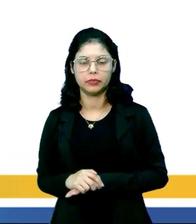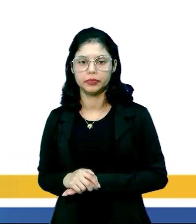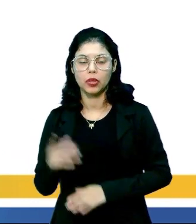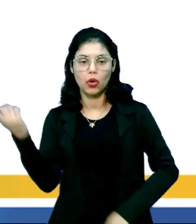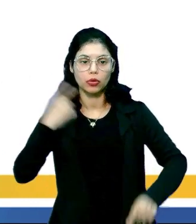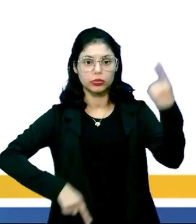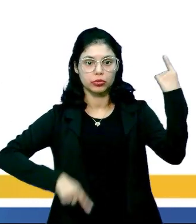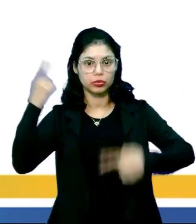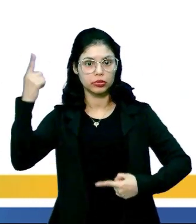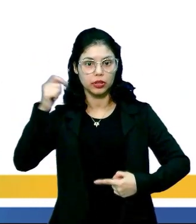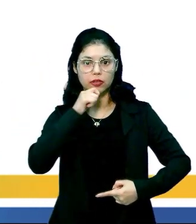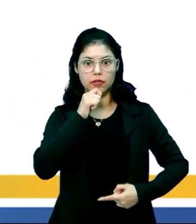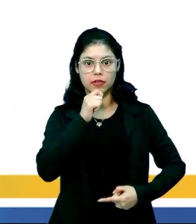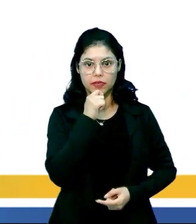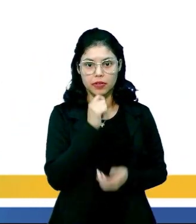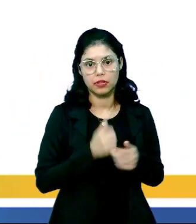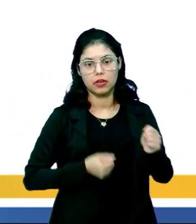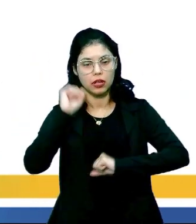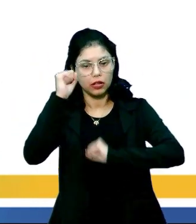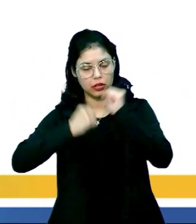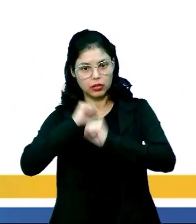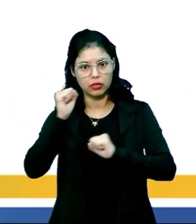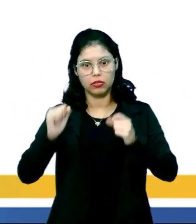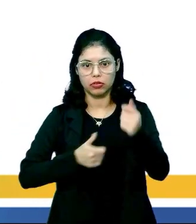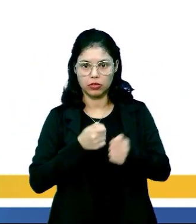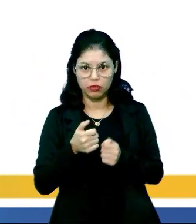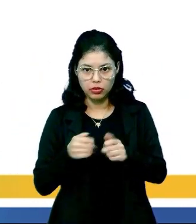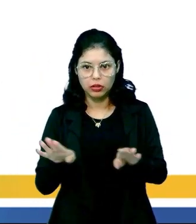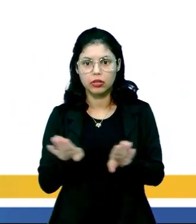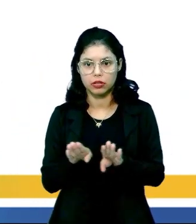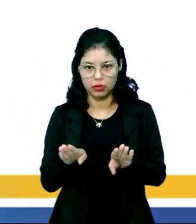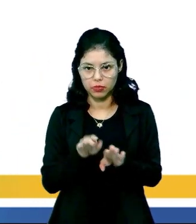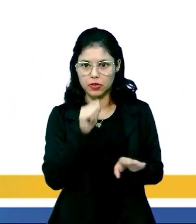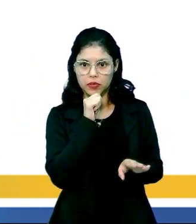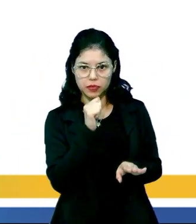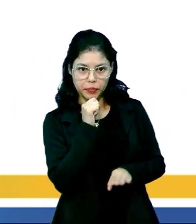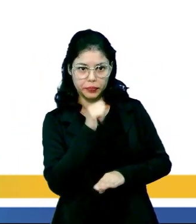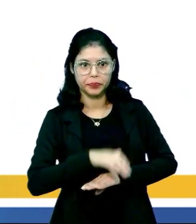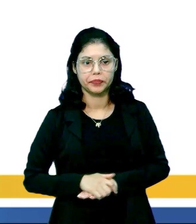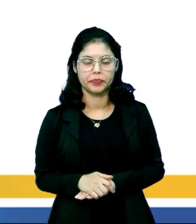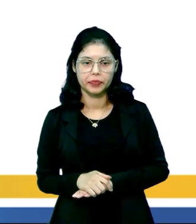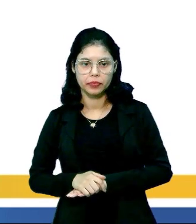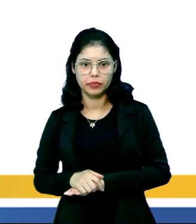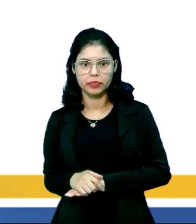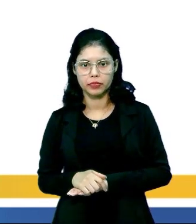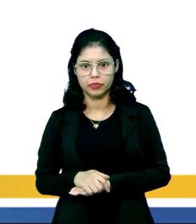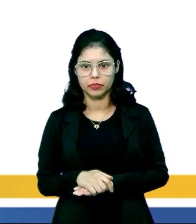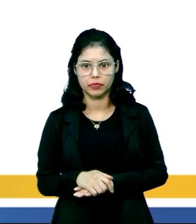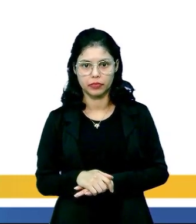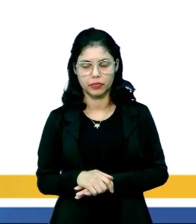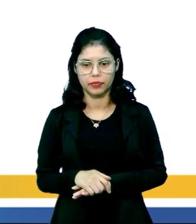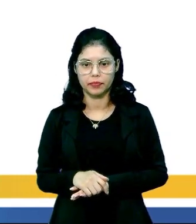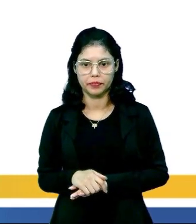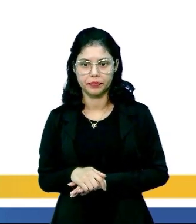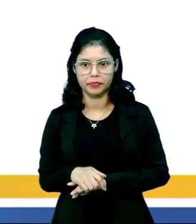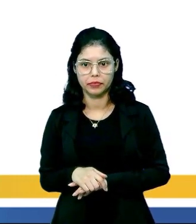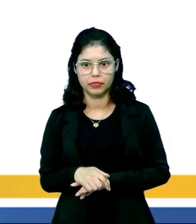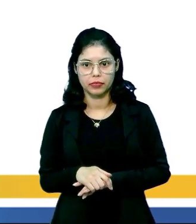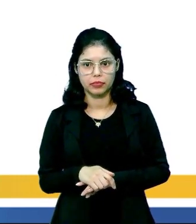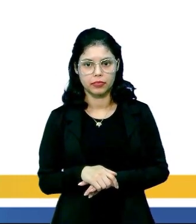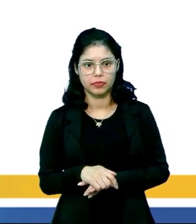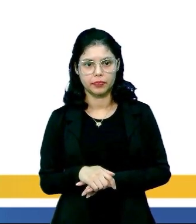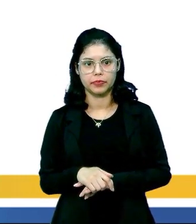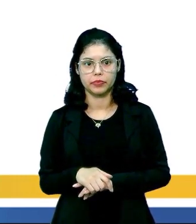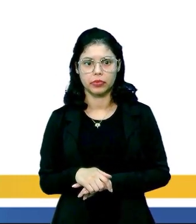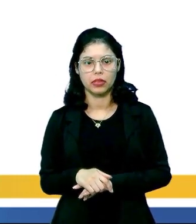Sending their work into a worldwide range of success even in video games Industry as